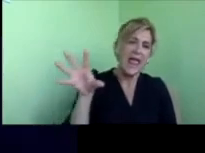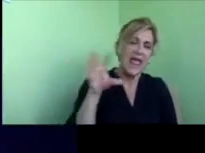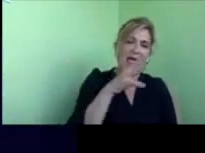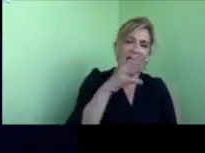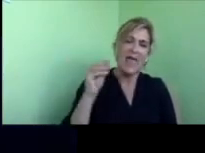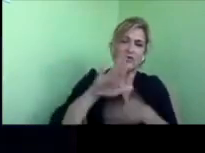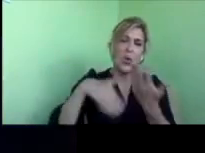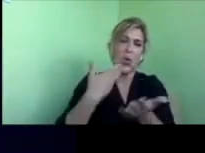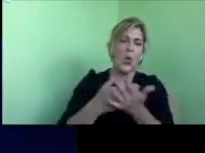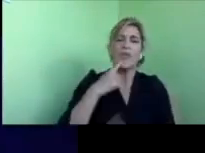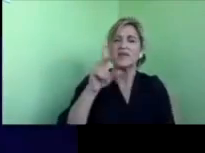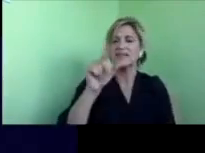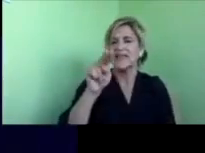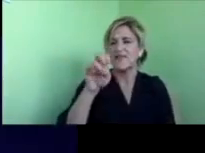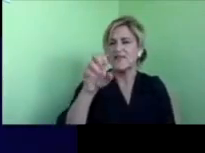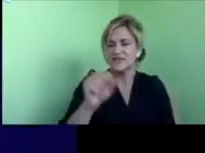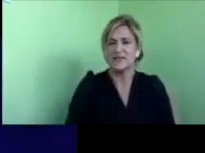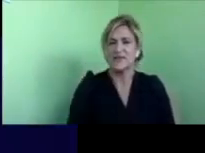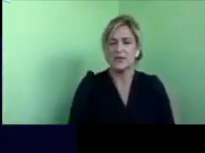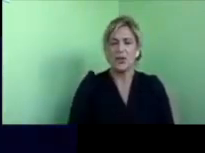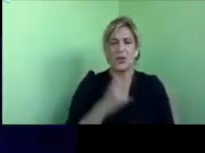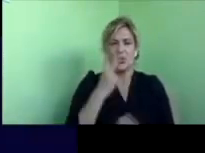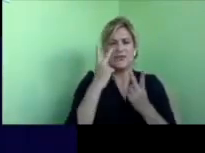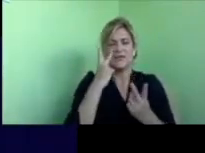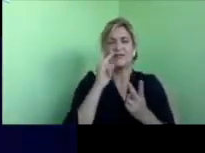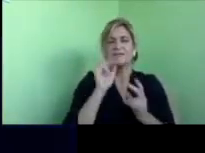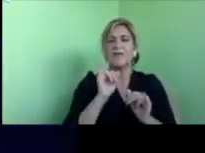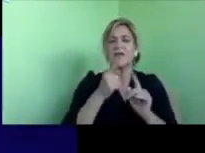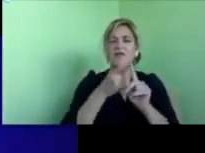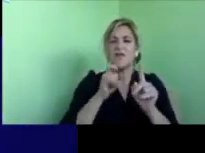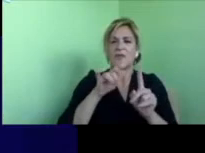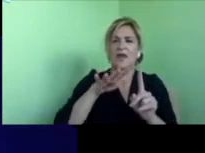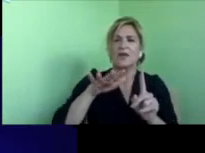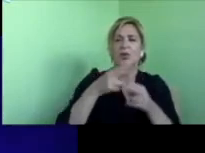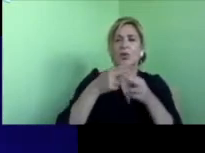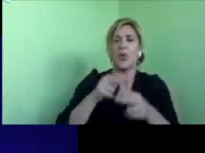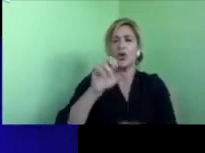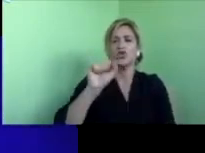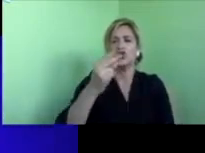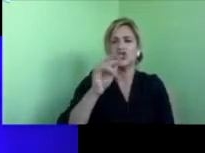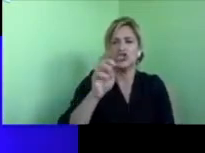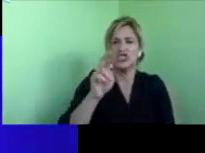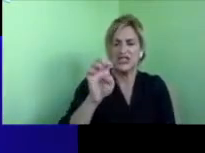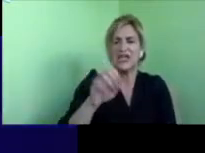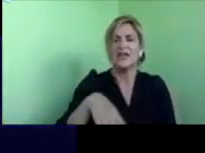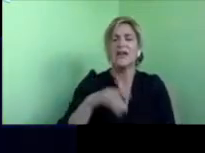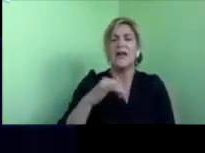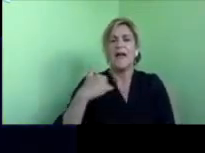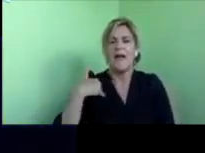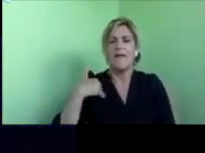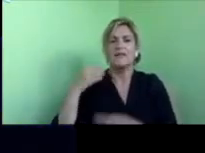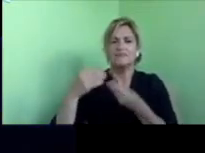We trans-ceive a loud and growing hum from those you call she. Their ascendancy is